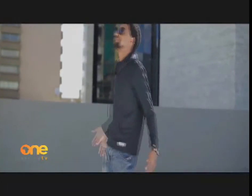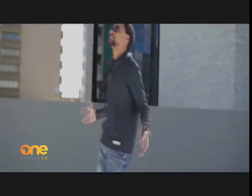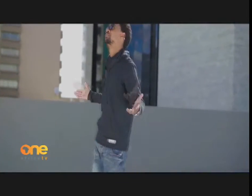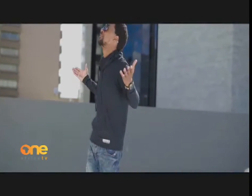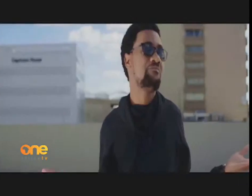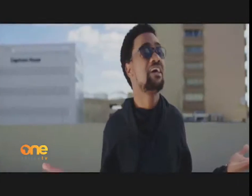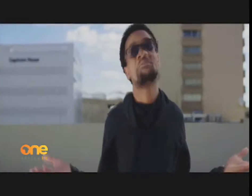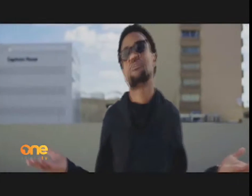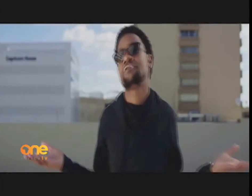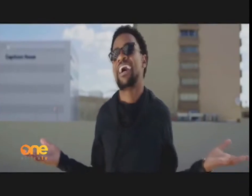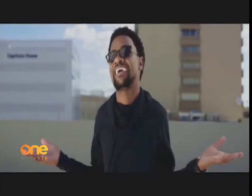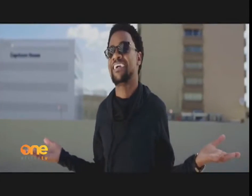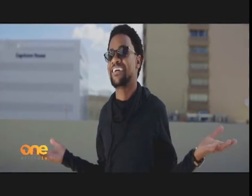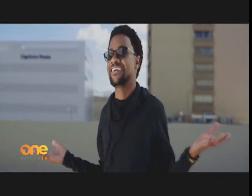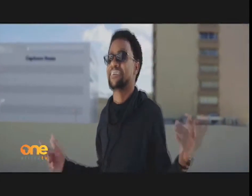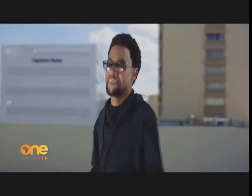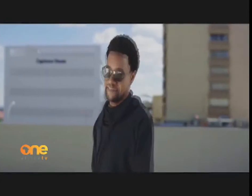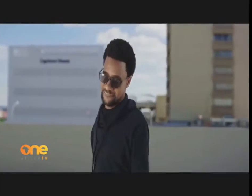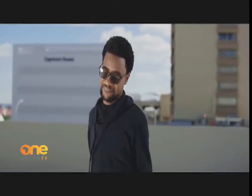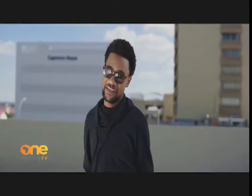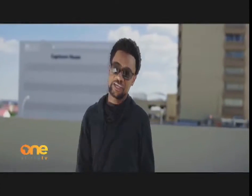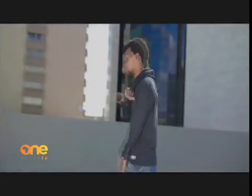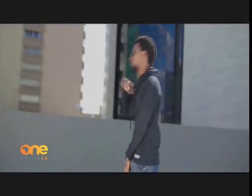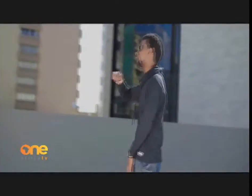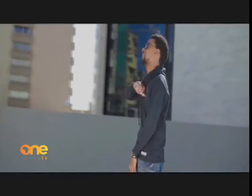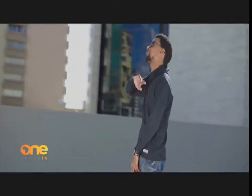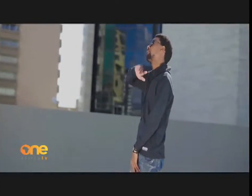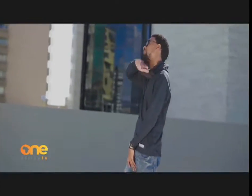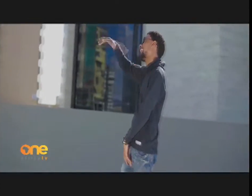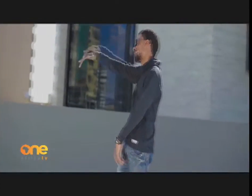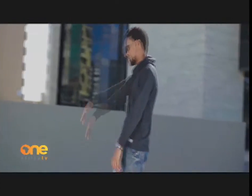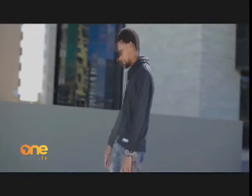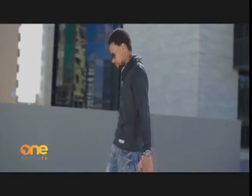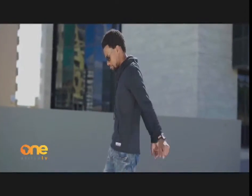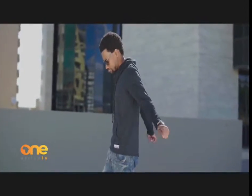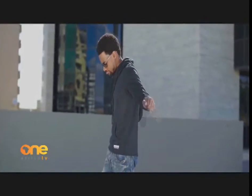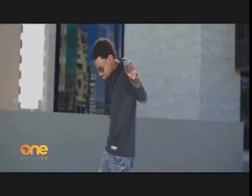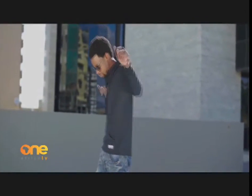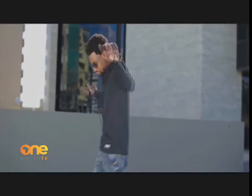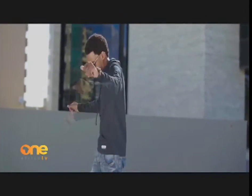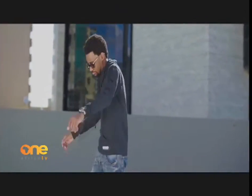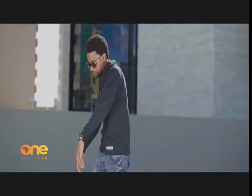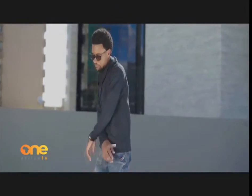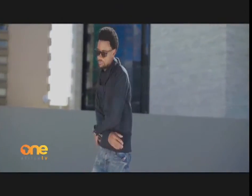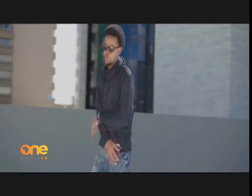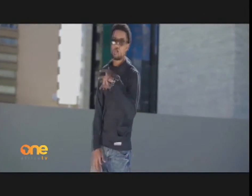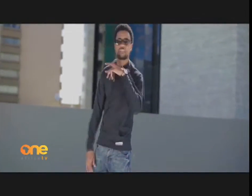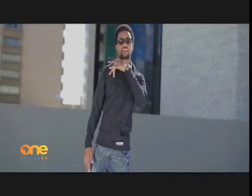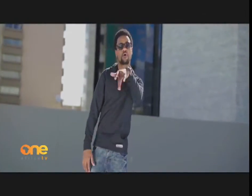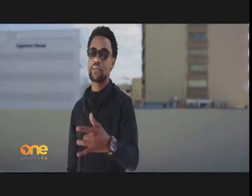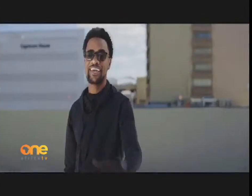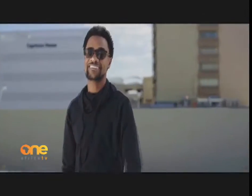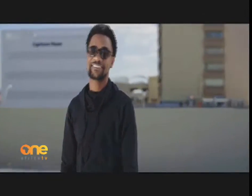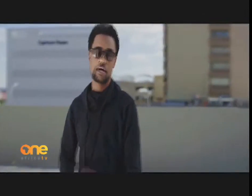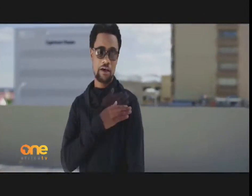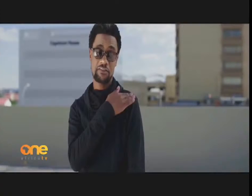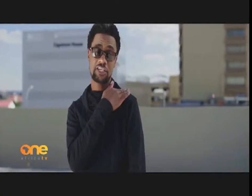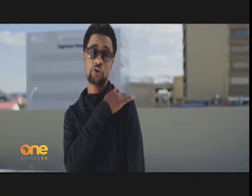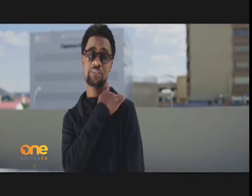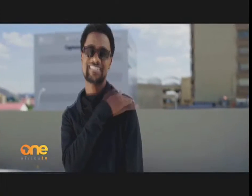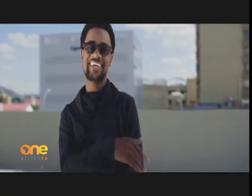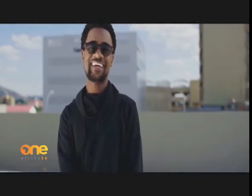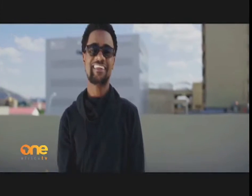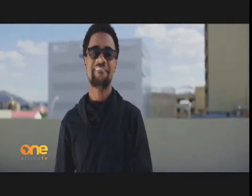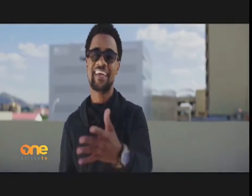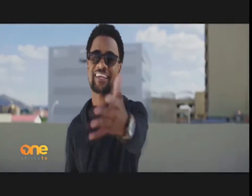plate. You're my provider. You're my provider. When the going gets tough and the